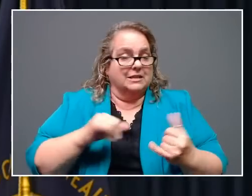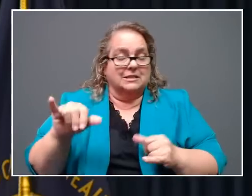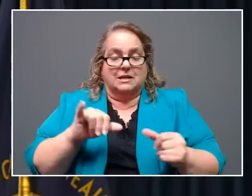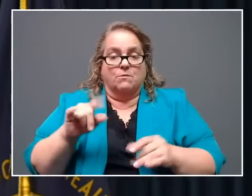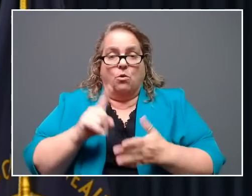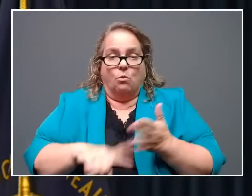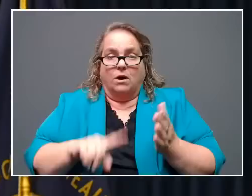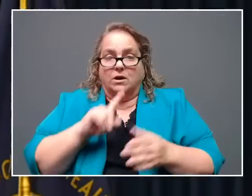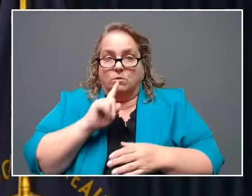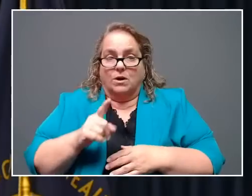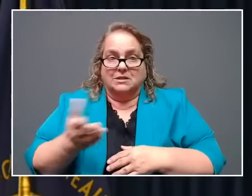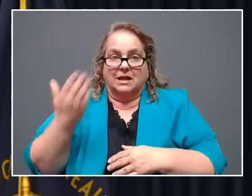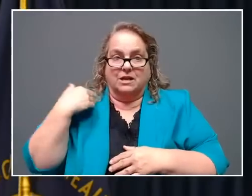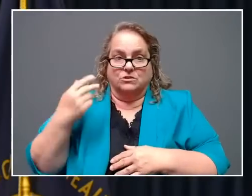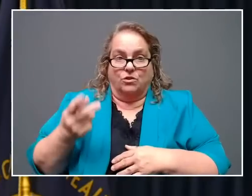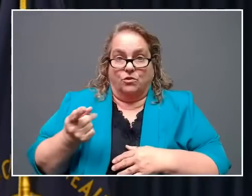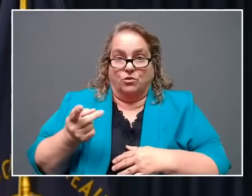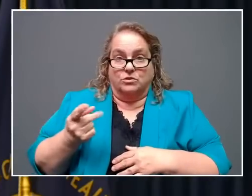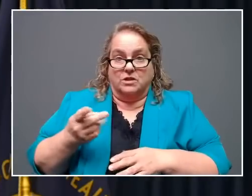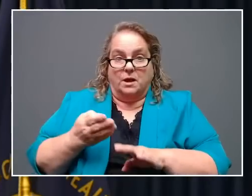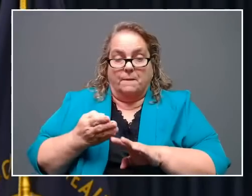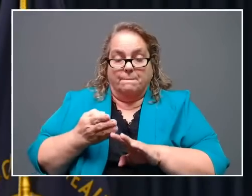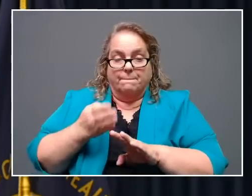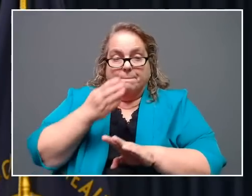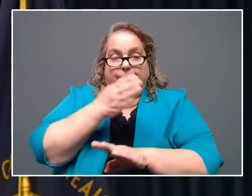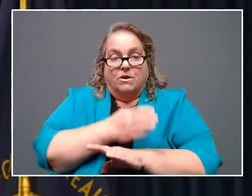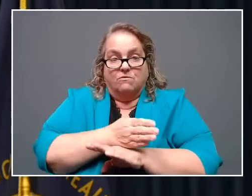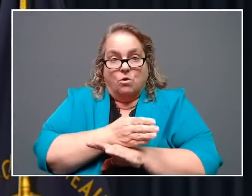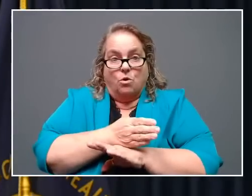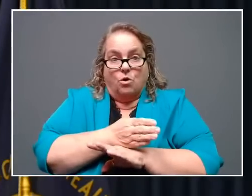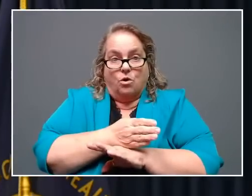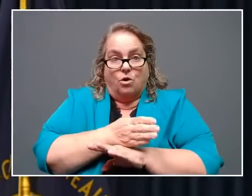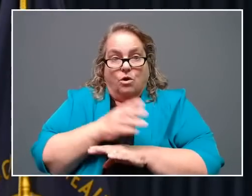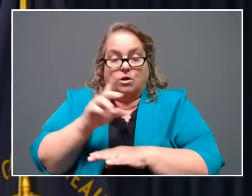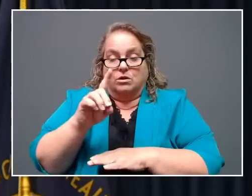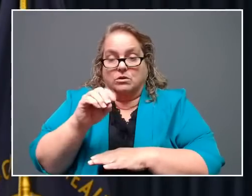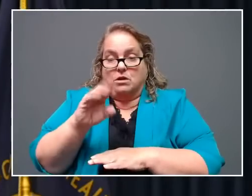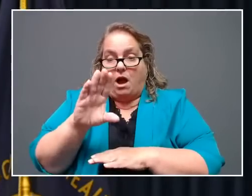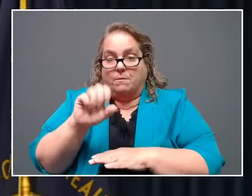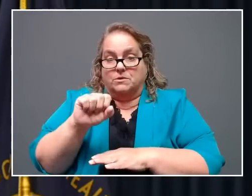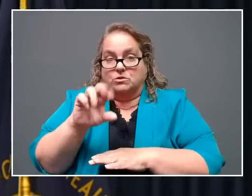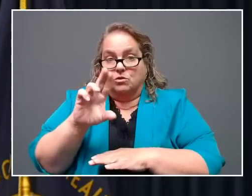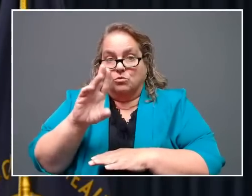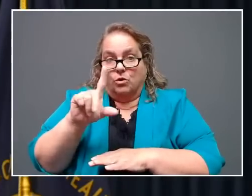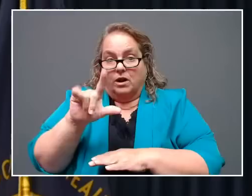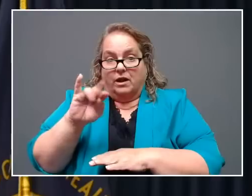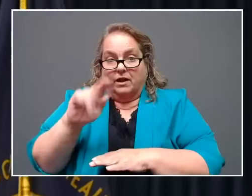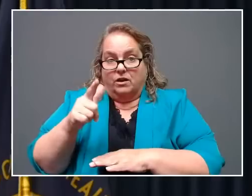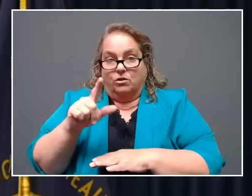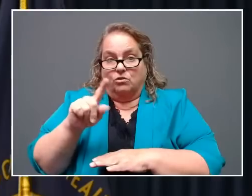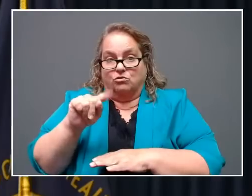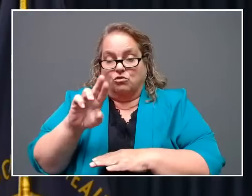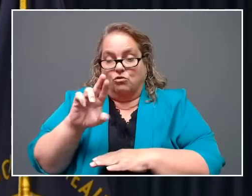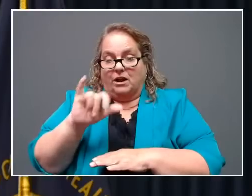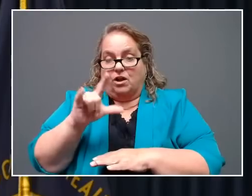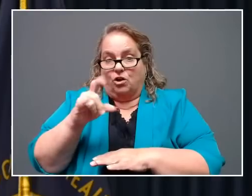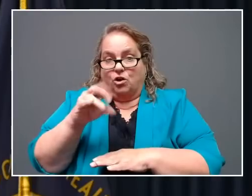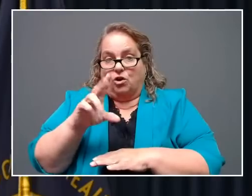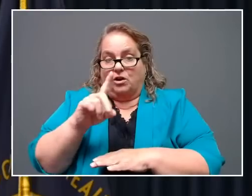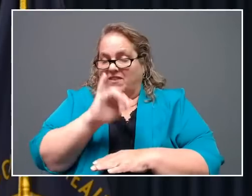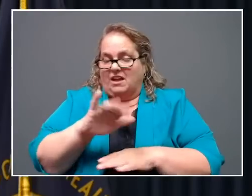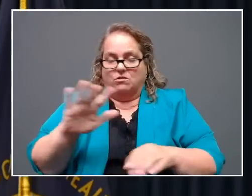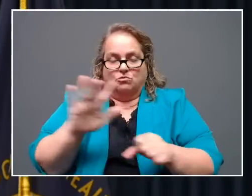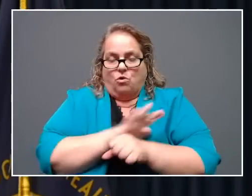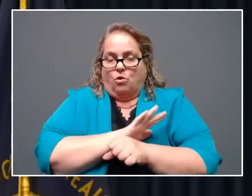Thursday before the Dobbs ruling triggered that total ban. I've